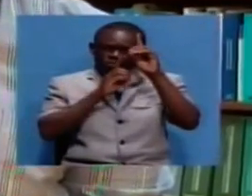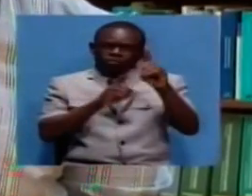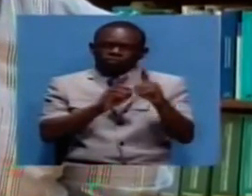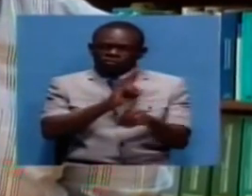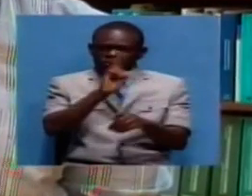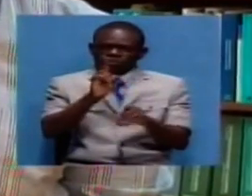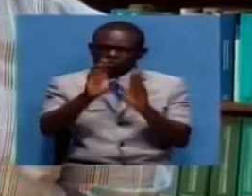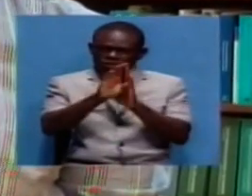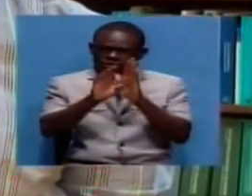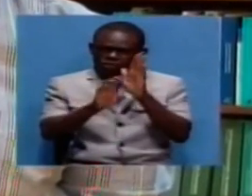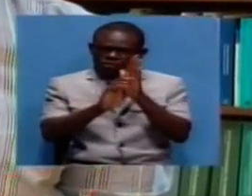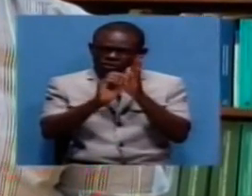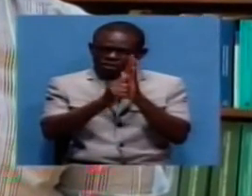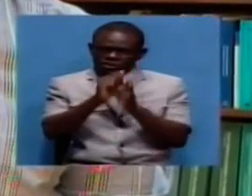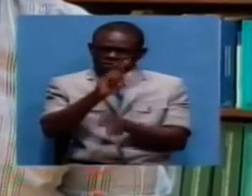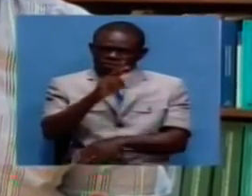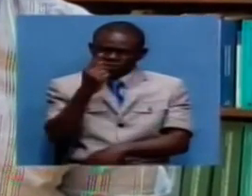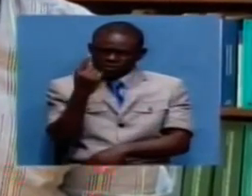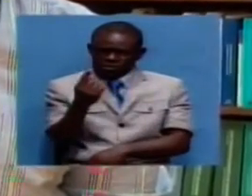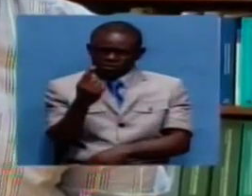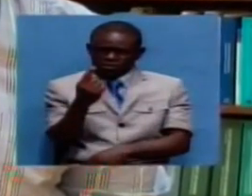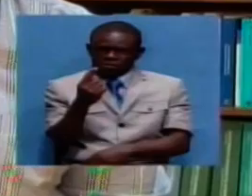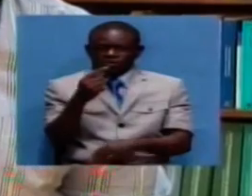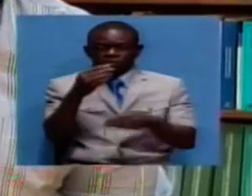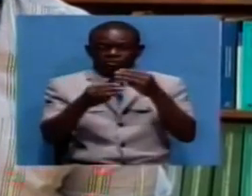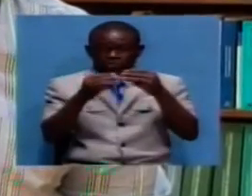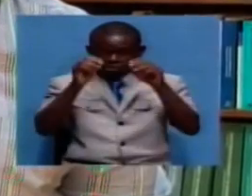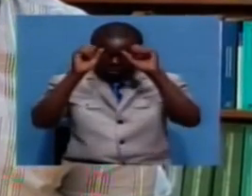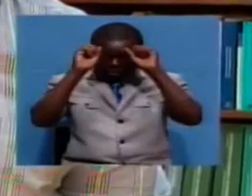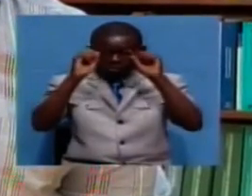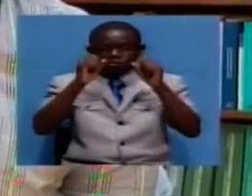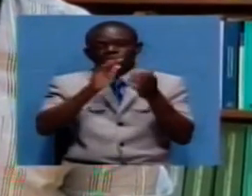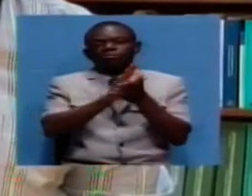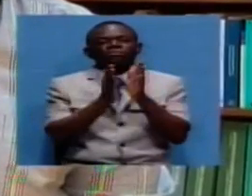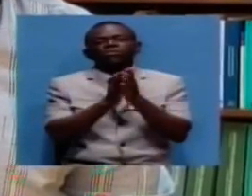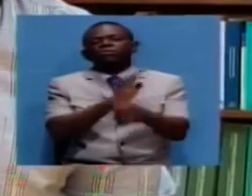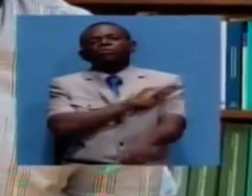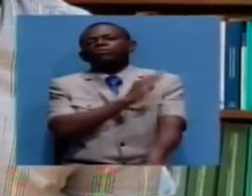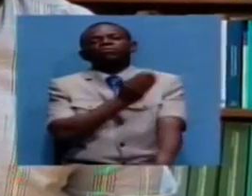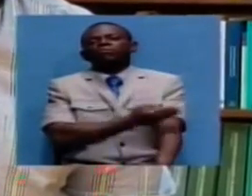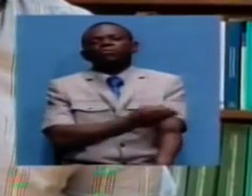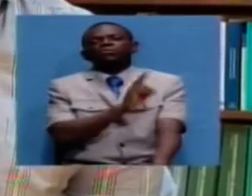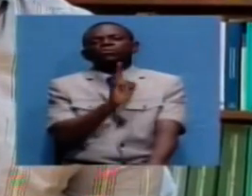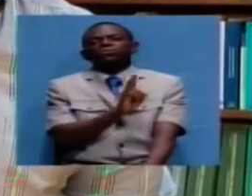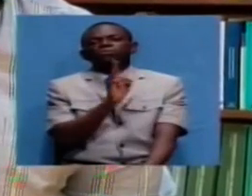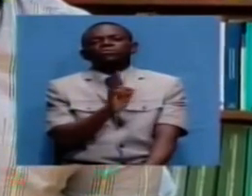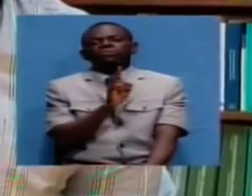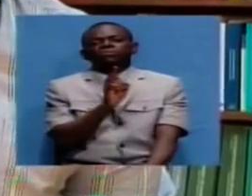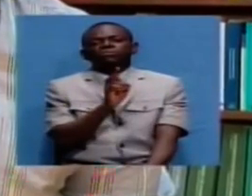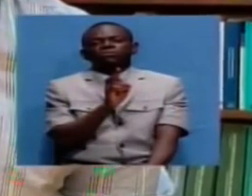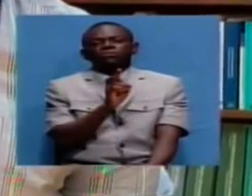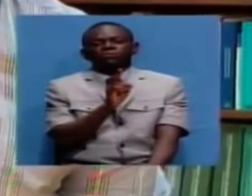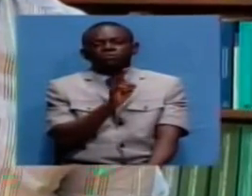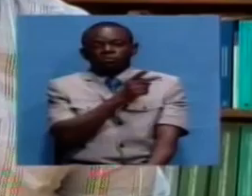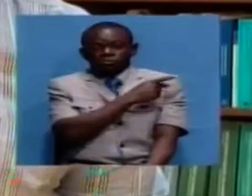powers under the Preservation of Public Security Act, which is an act of parliament which